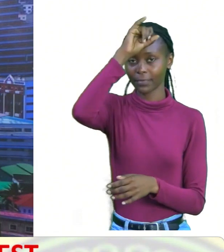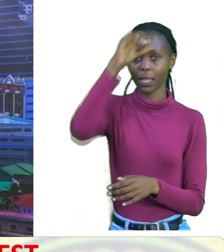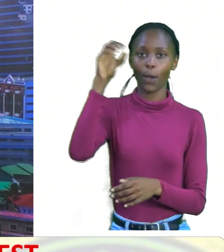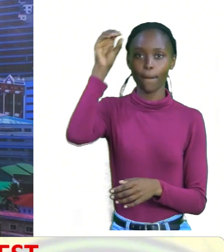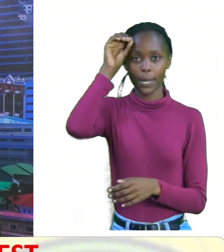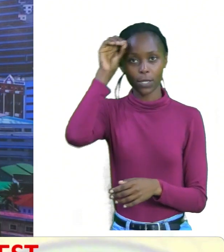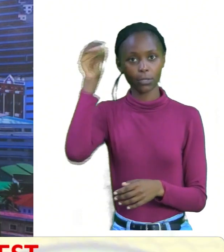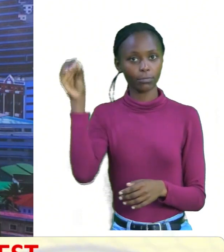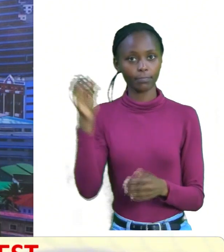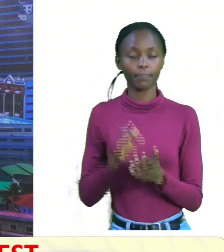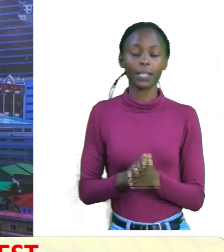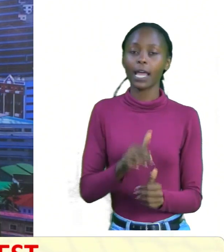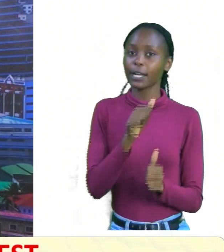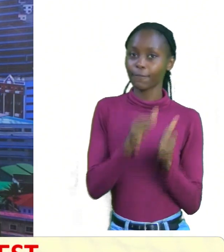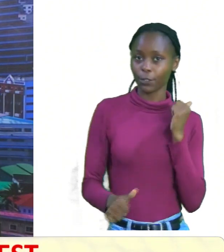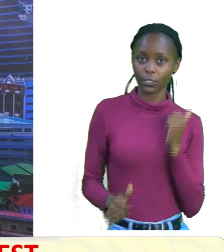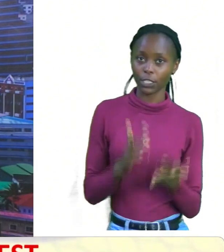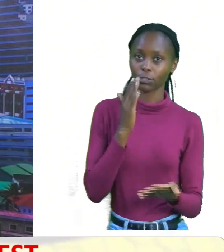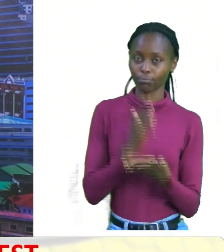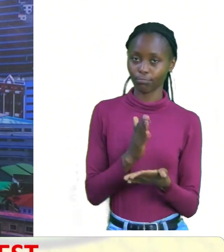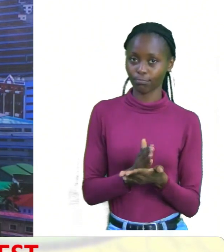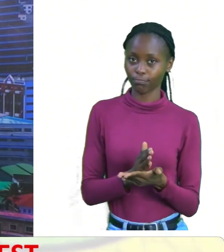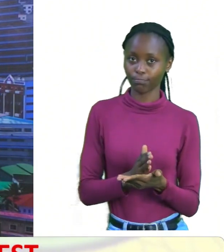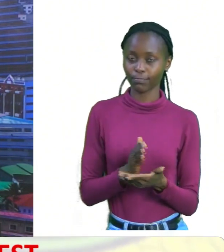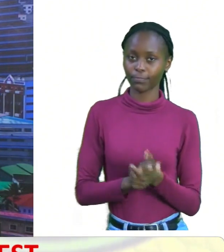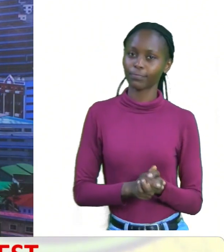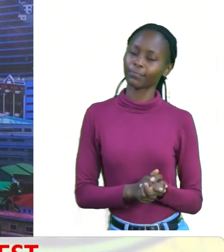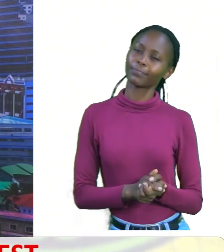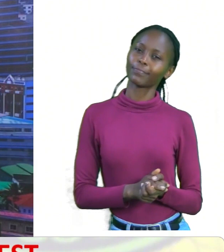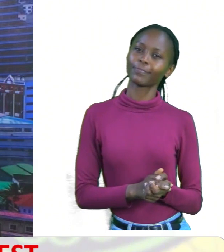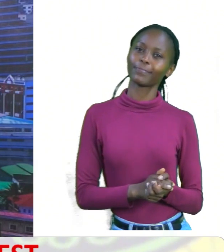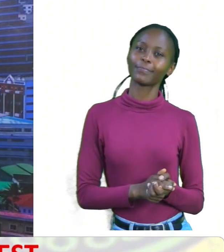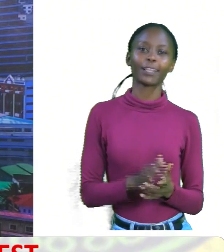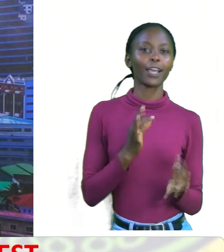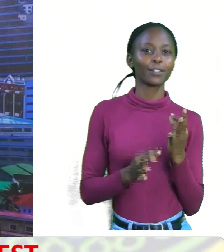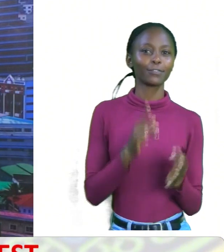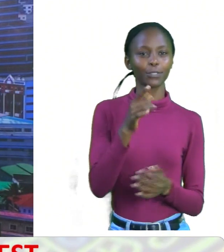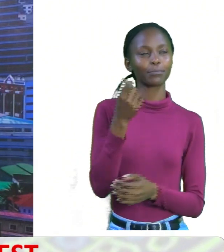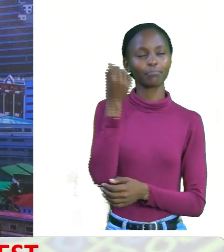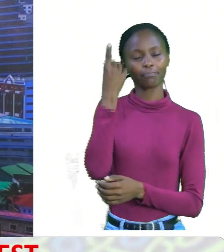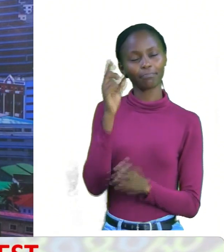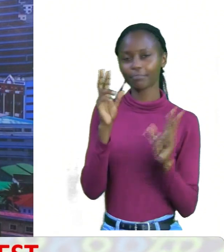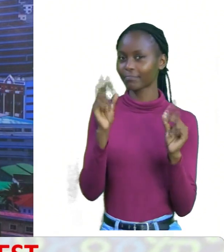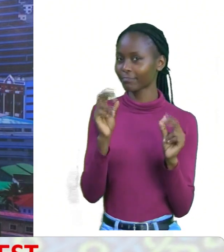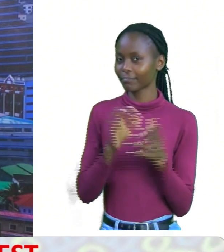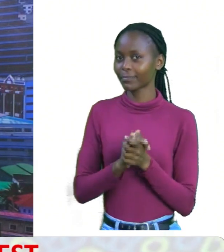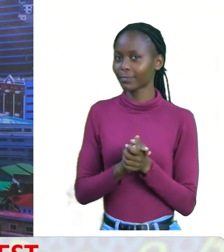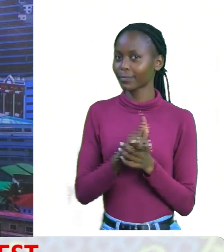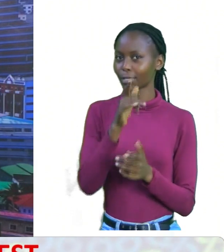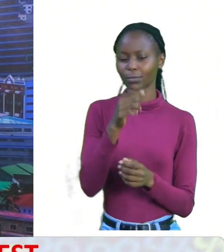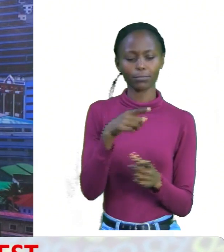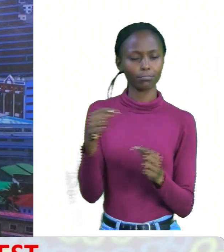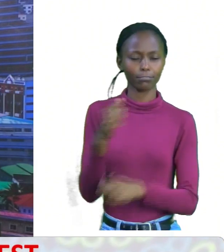a fact. I'm sure if you've not gotten this, you don't go to school, my friend. Pay attention to understand this. And I